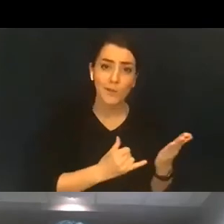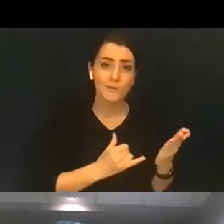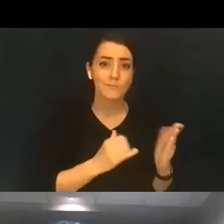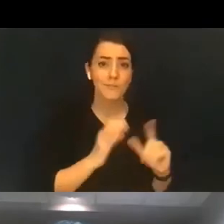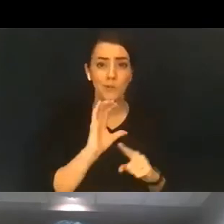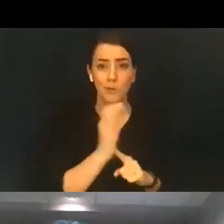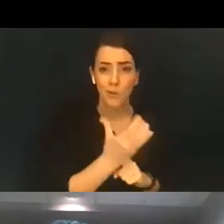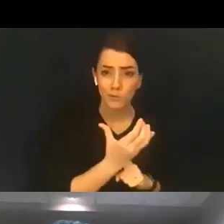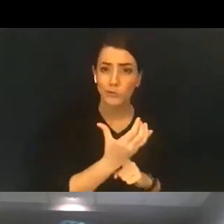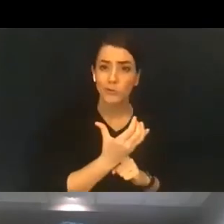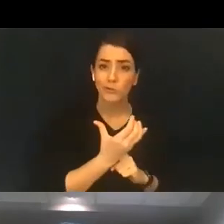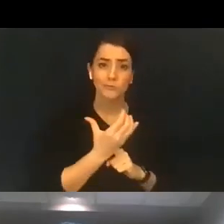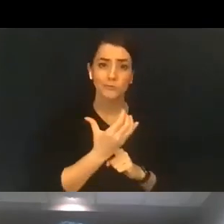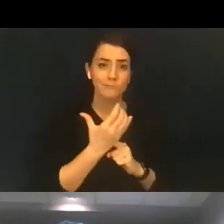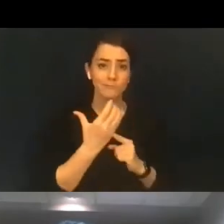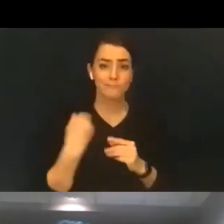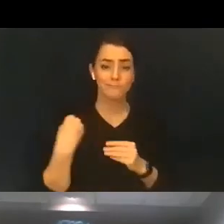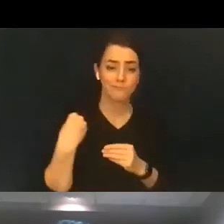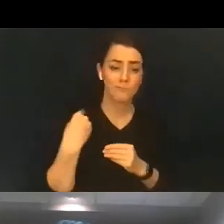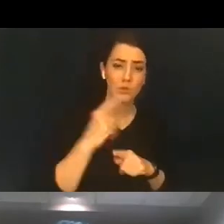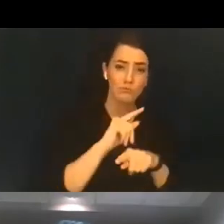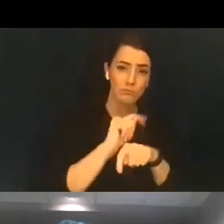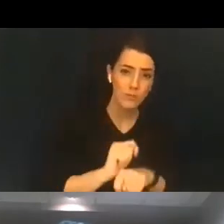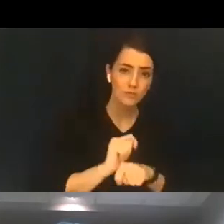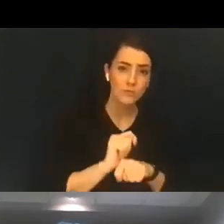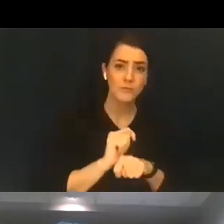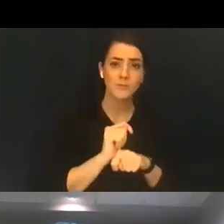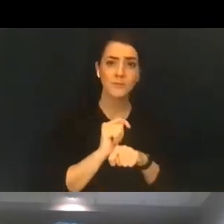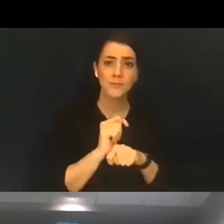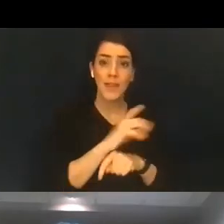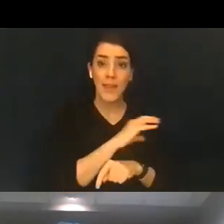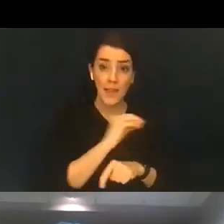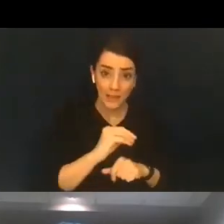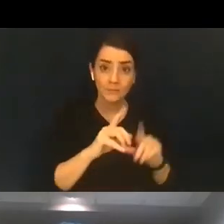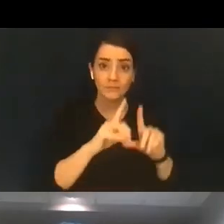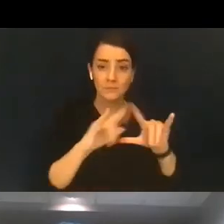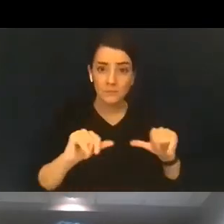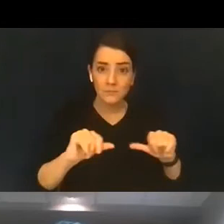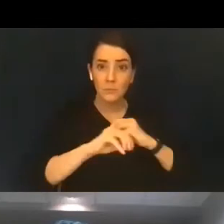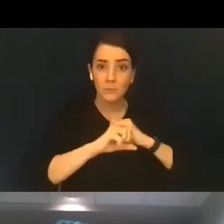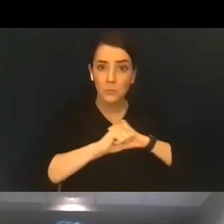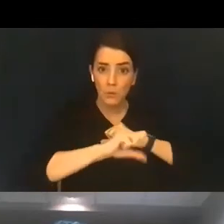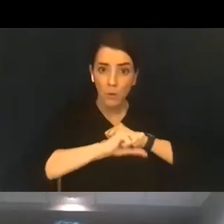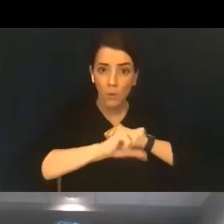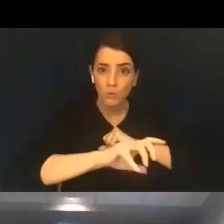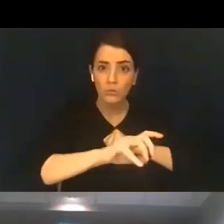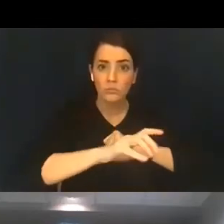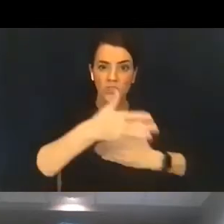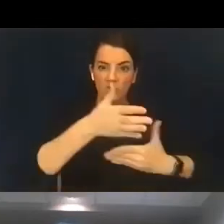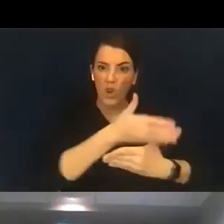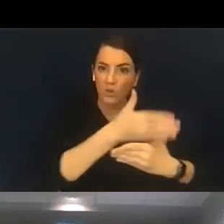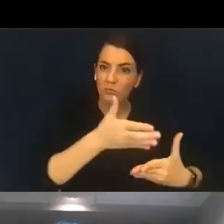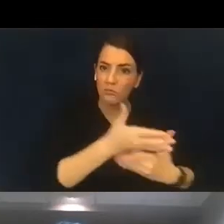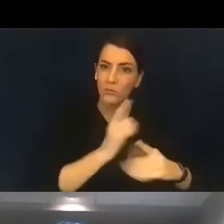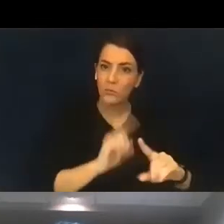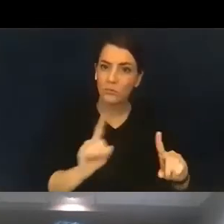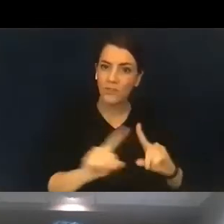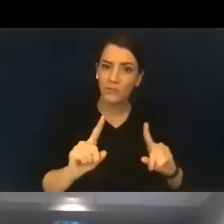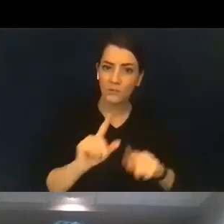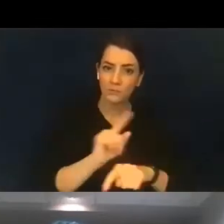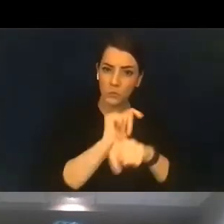outside of the Cambodian community, outside of the Southeast Asian community, because in the community,